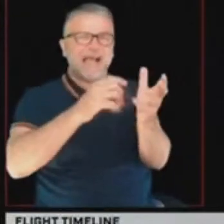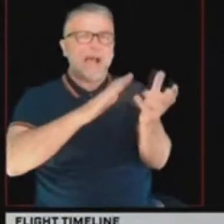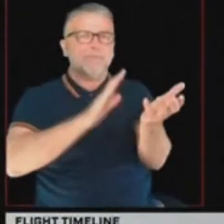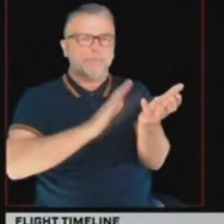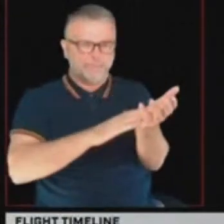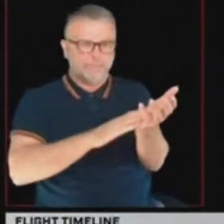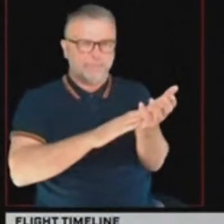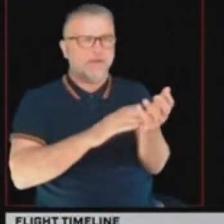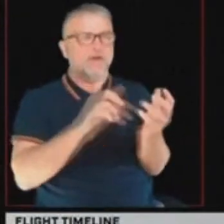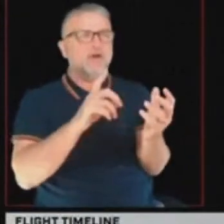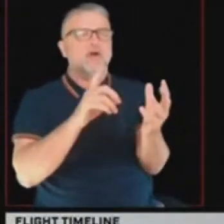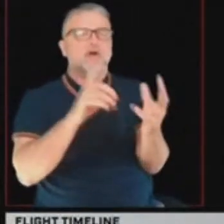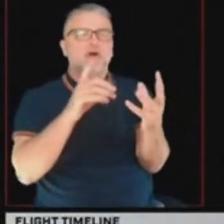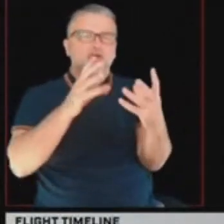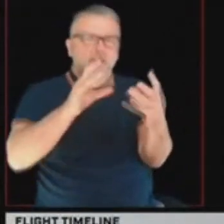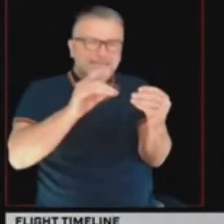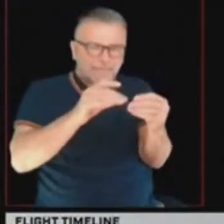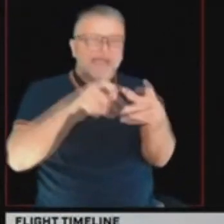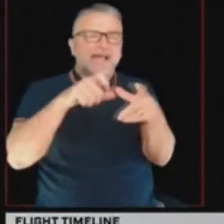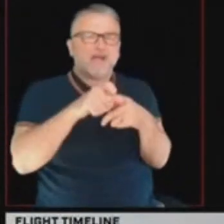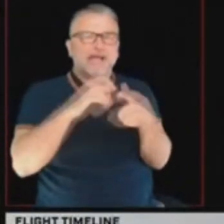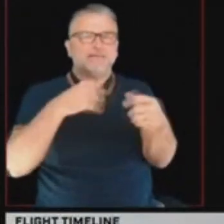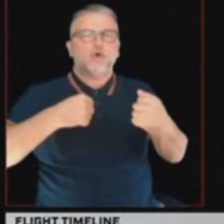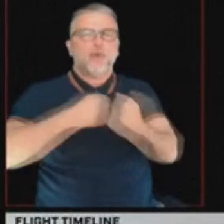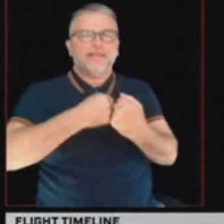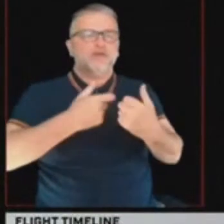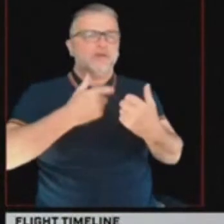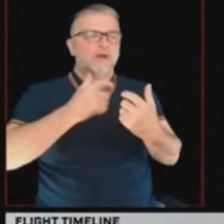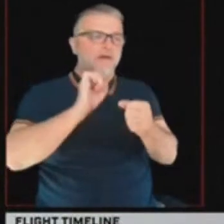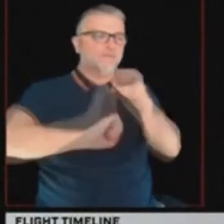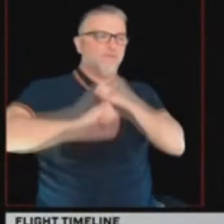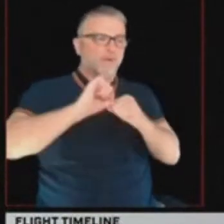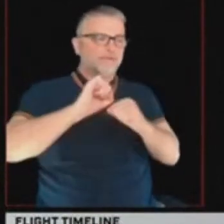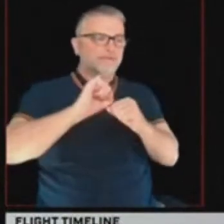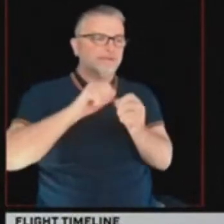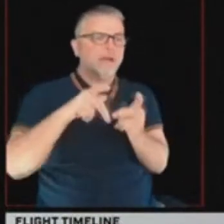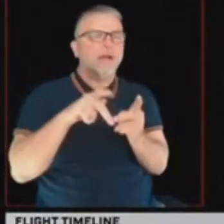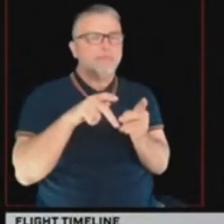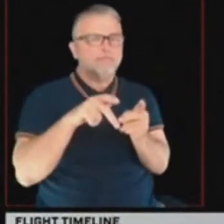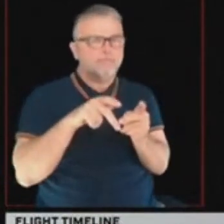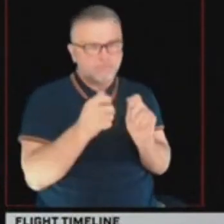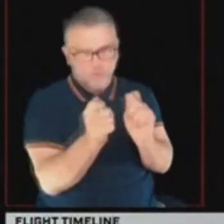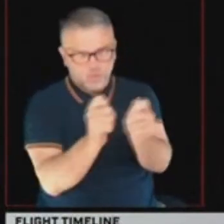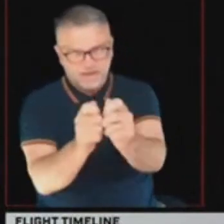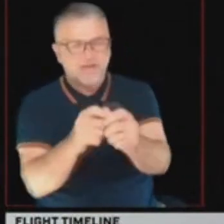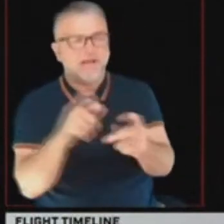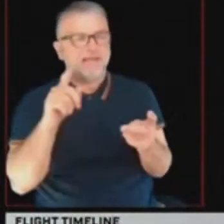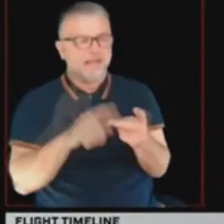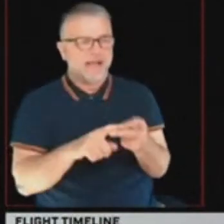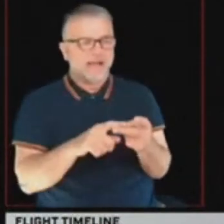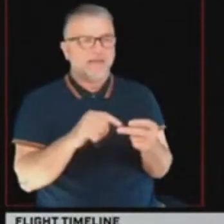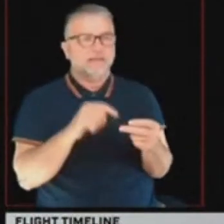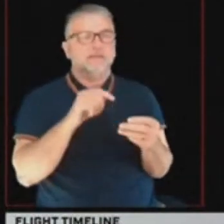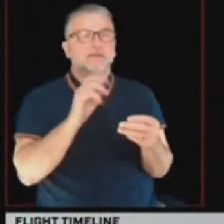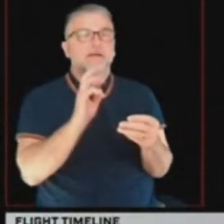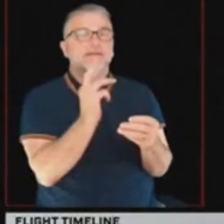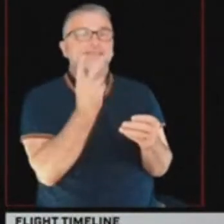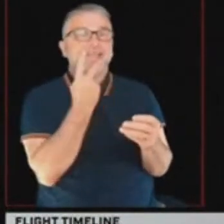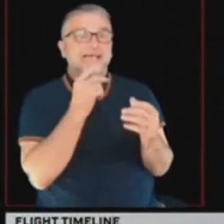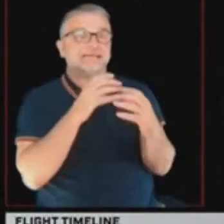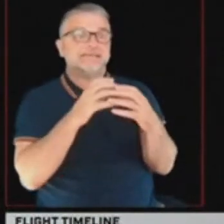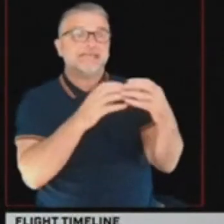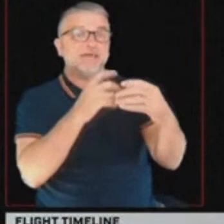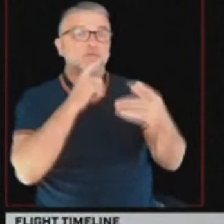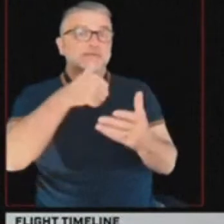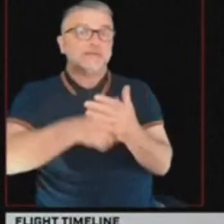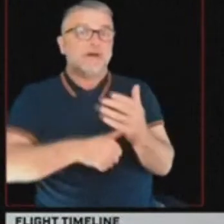Collision Avoidance Maneuver, and then we will actually fire our second stage for a third time, so you'll hear calls for SES,